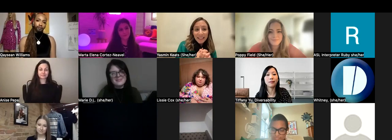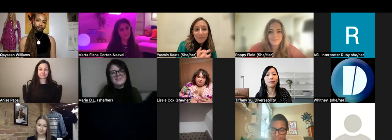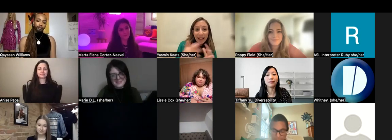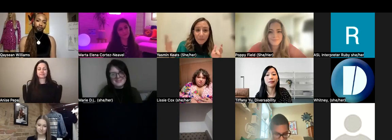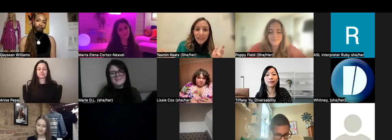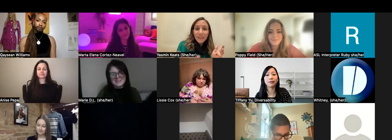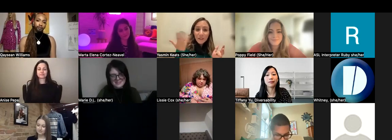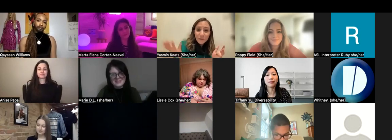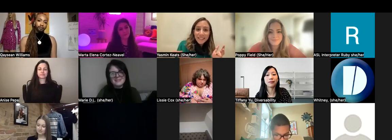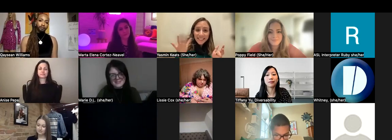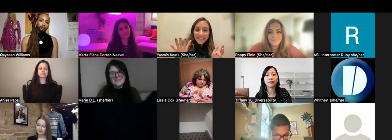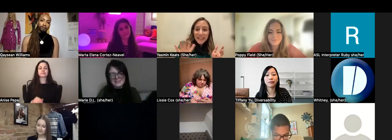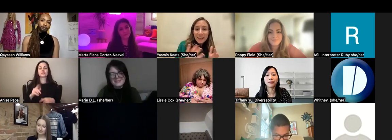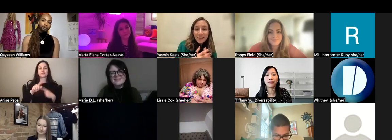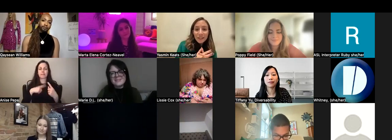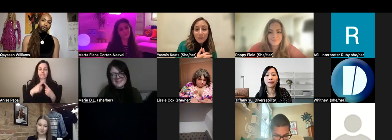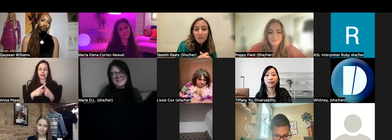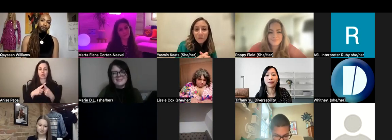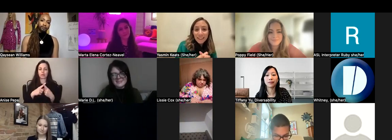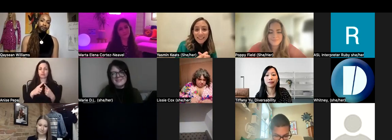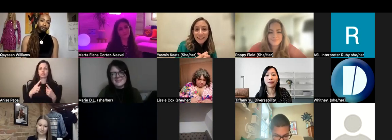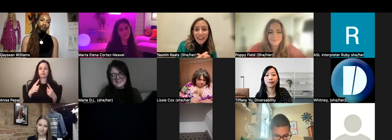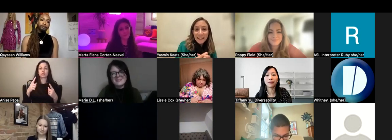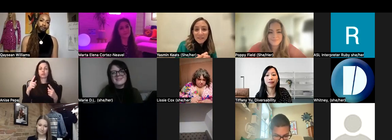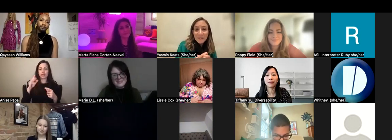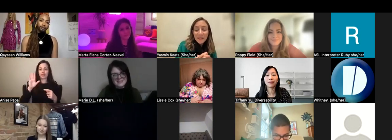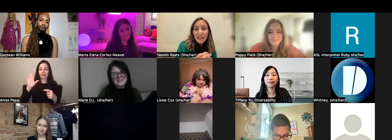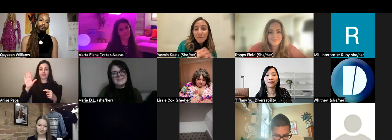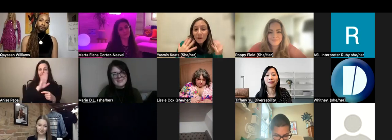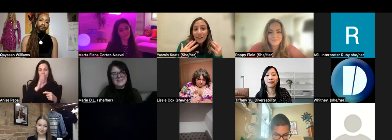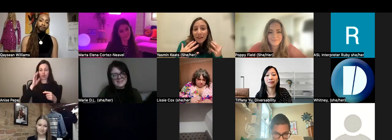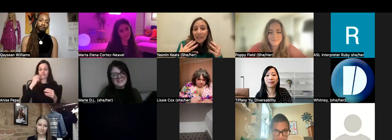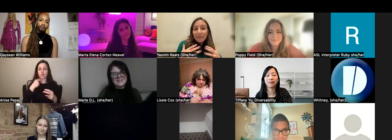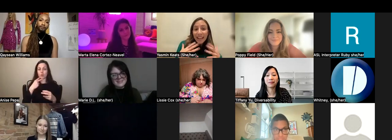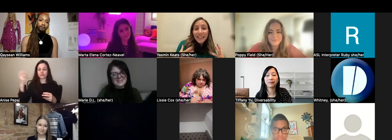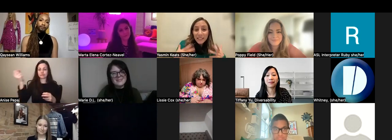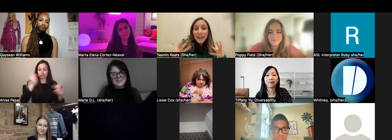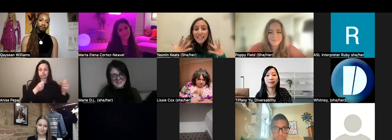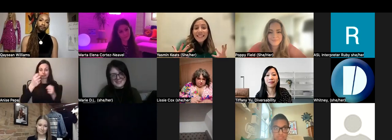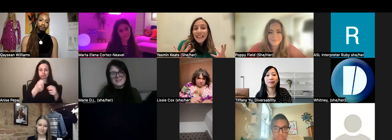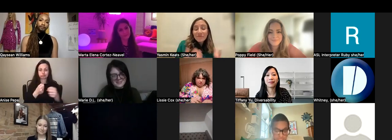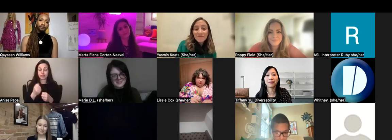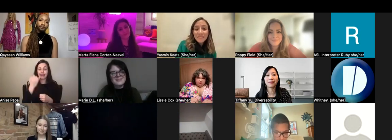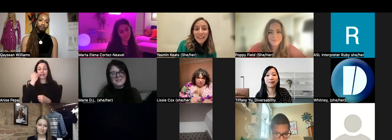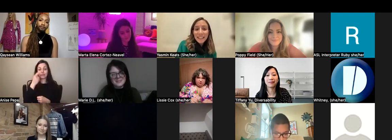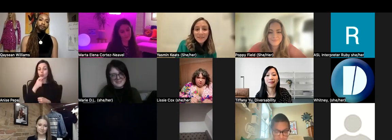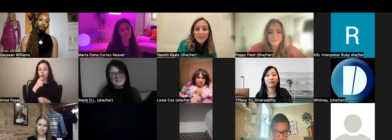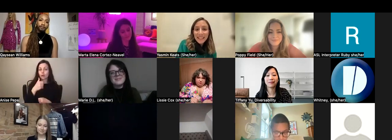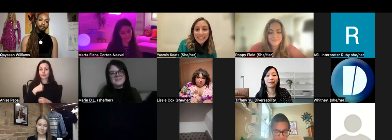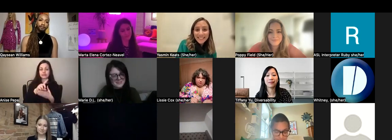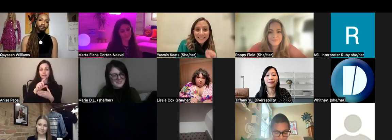So it's about bringing those voices to the forefront. If you don't have a disability yet, it's about listening.